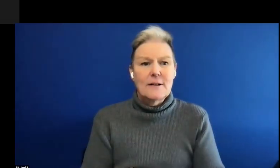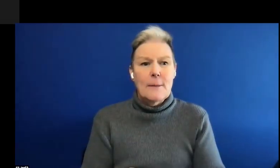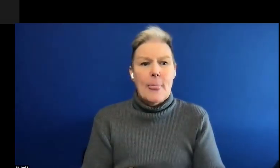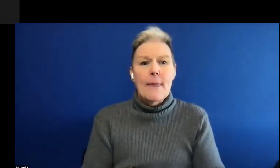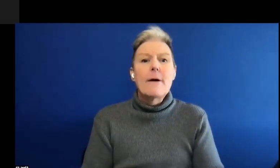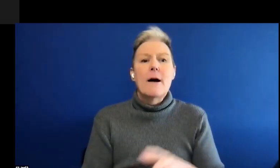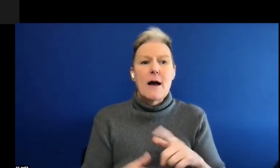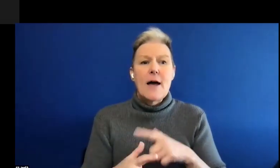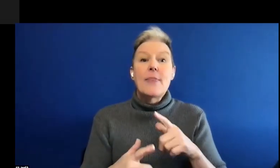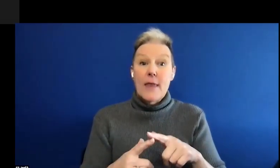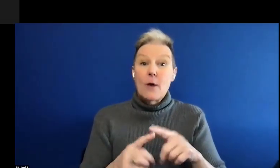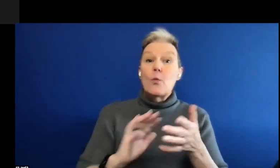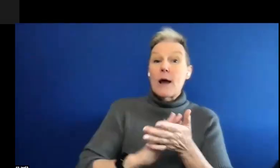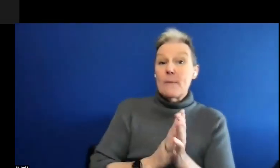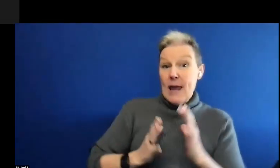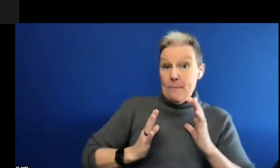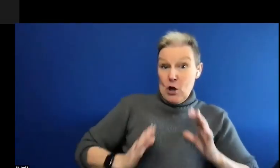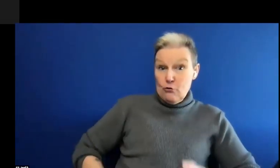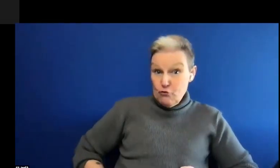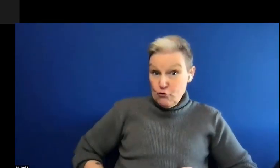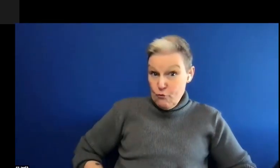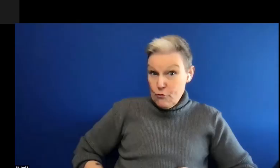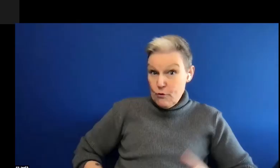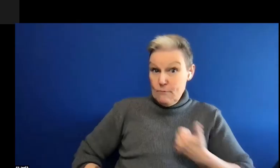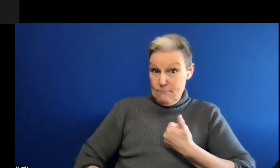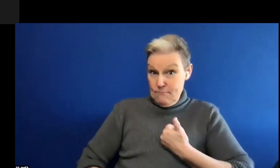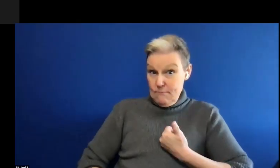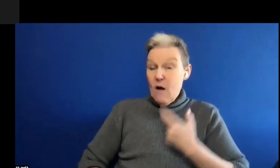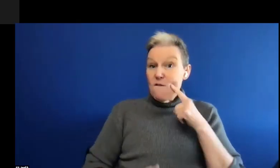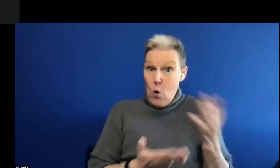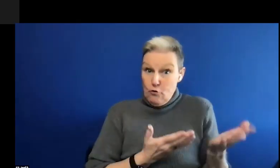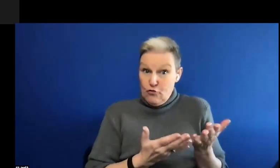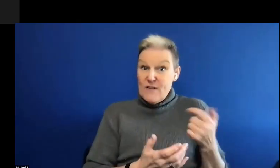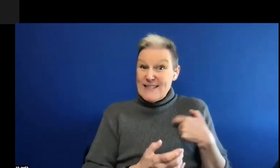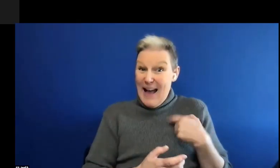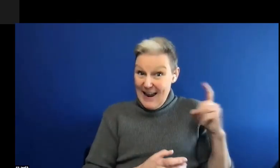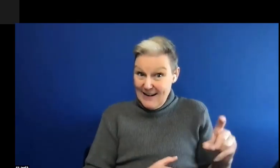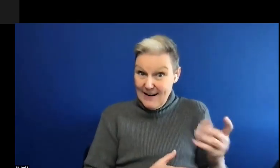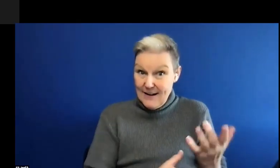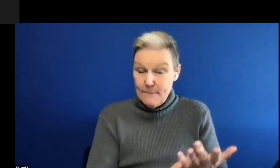then when I became a consumer myself for a service that I needed,